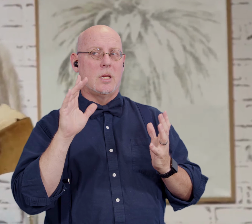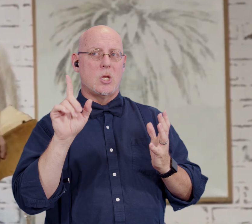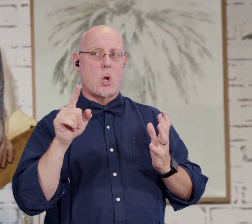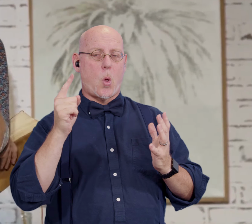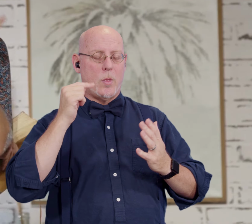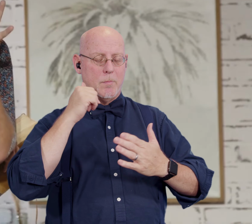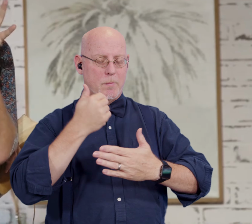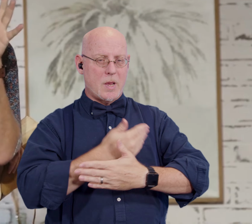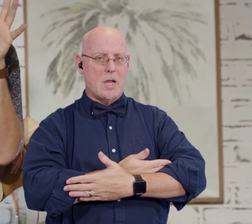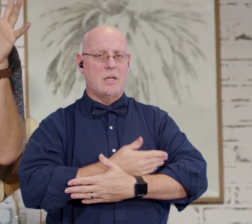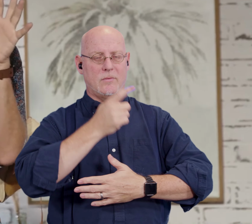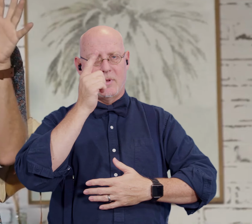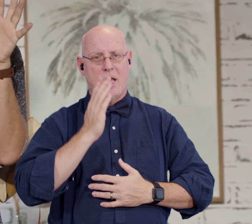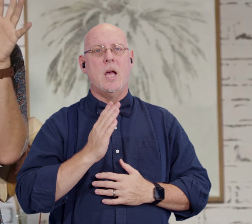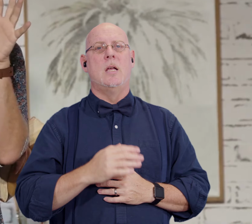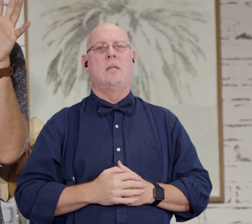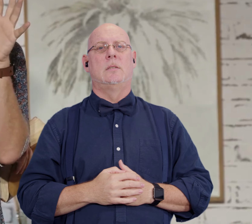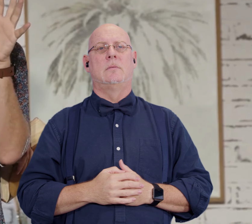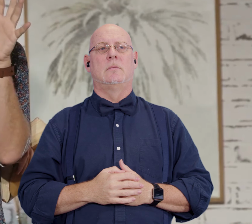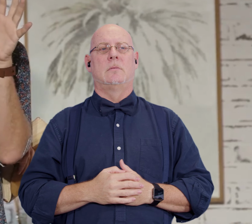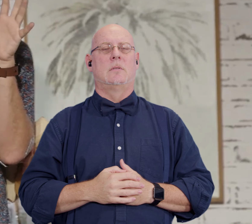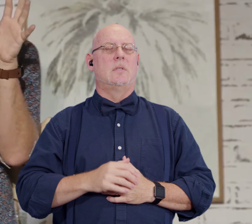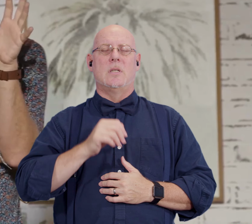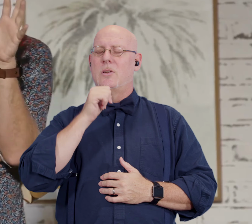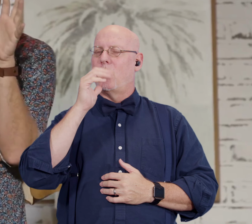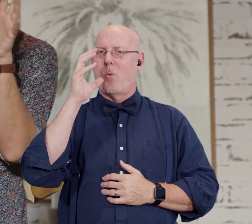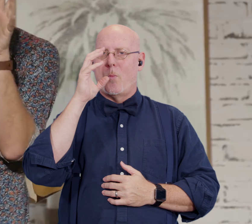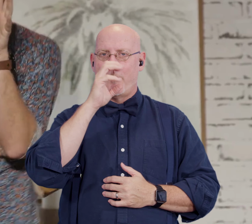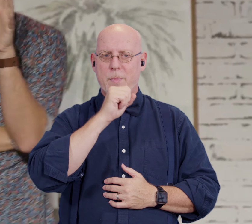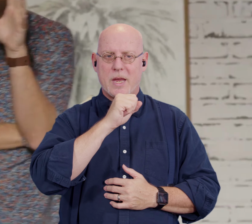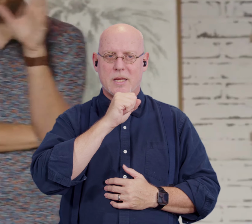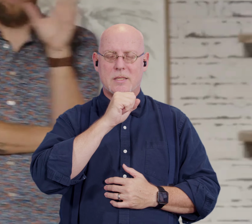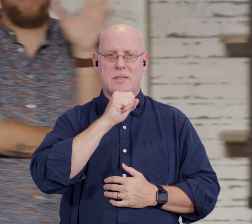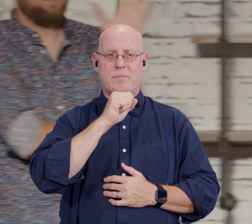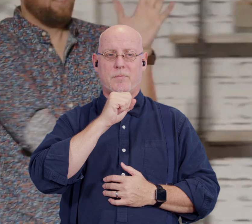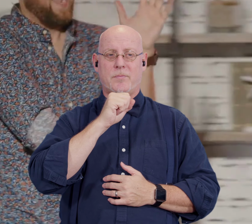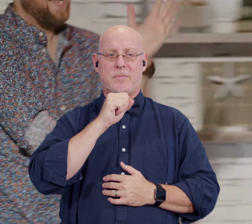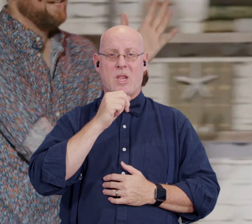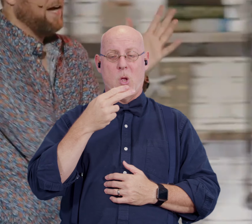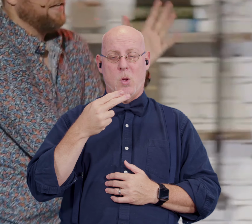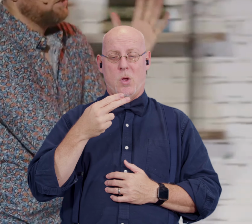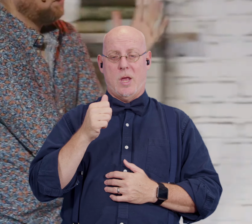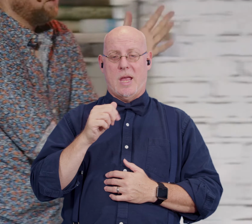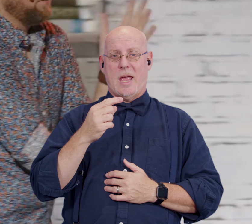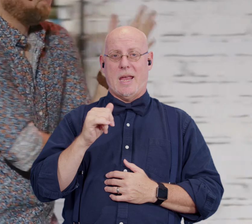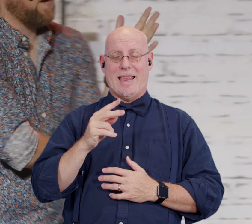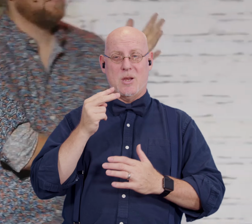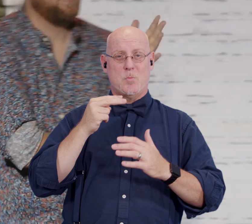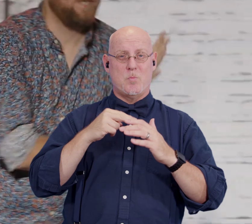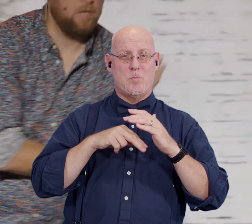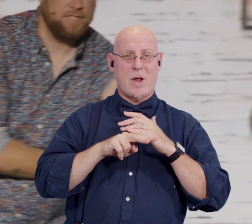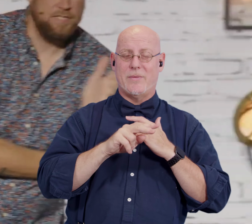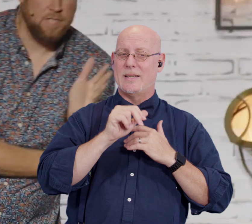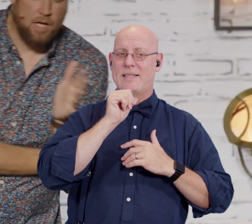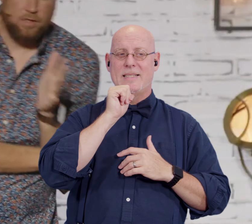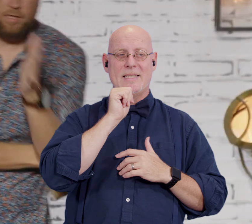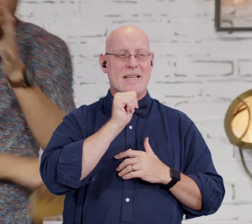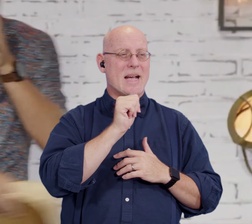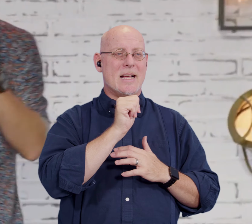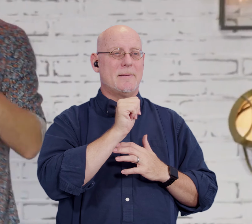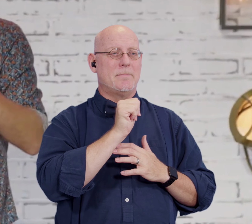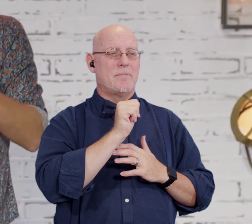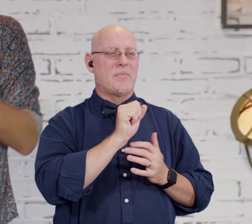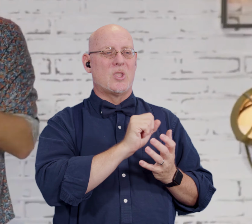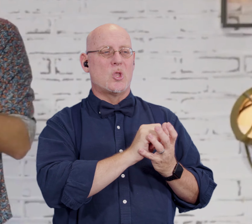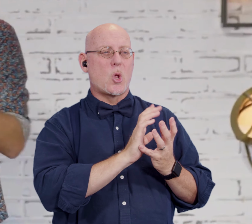as the only begotten Son of God. Don't miss this. What Haggai is clearly prophesying here is not that